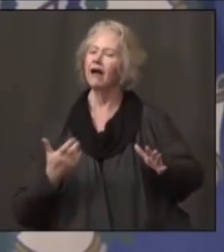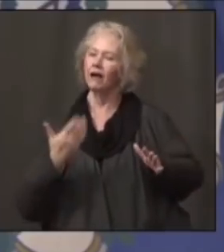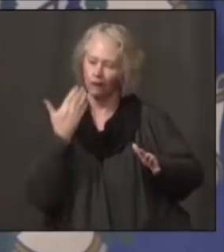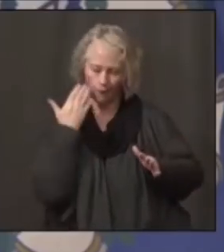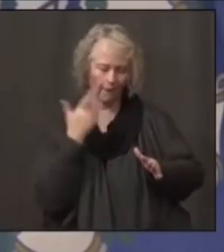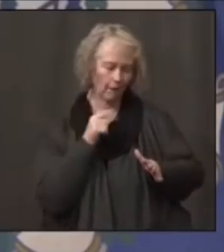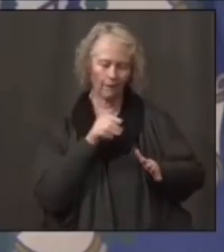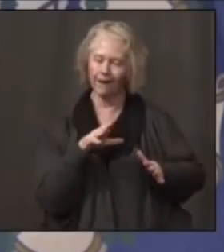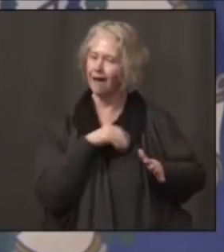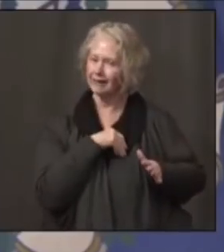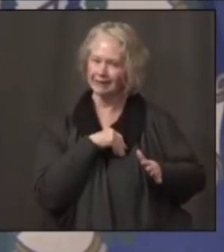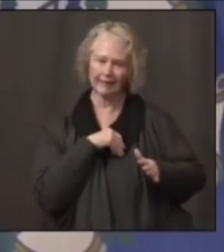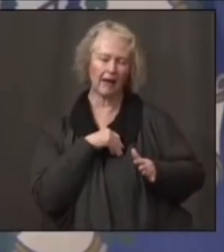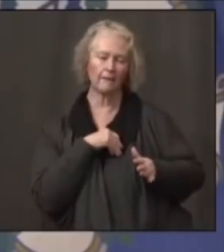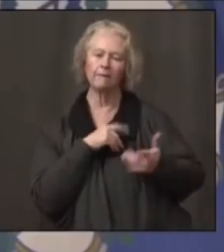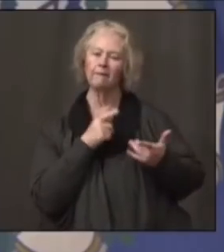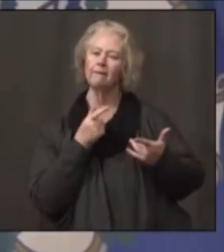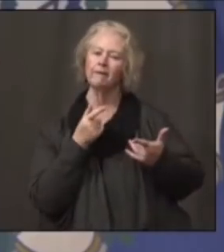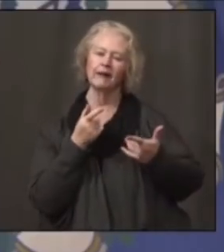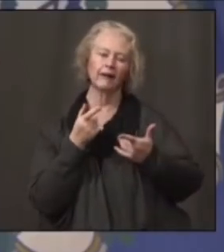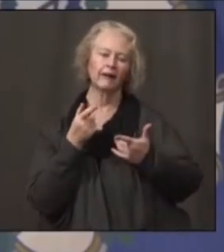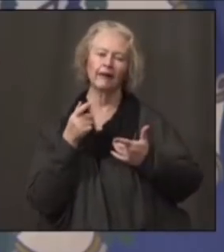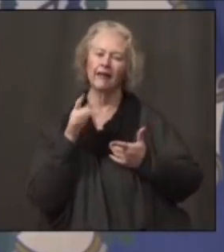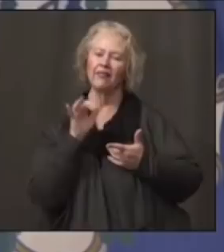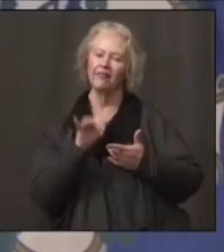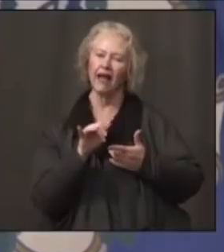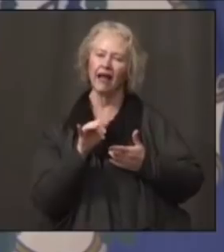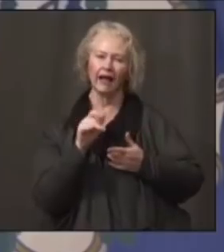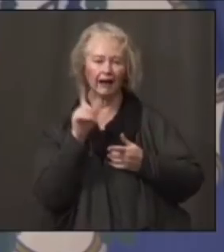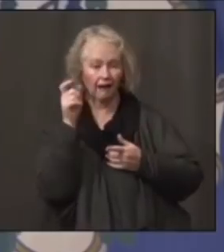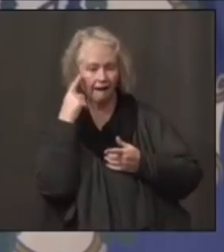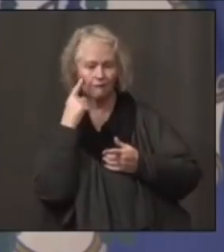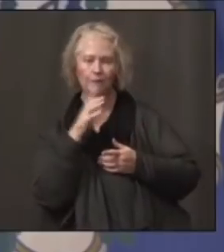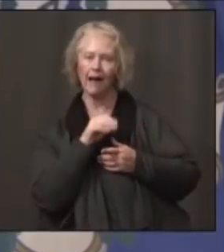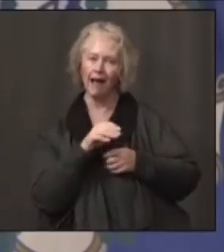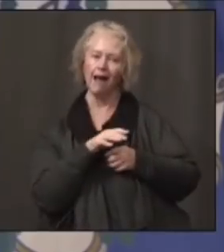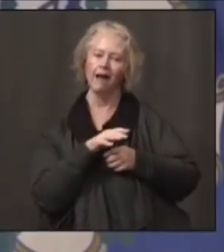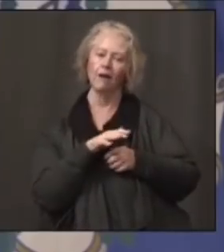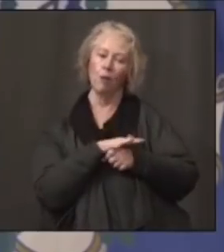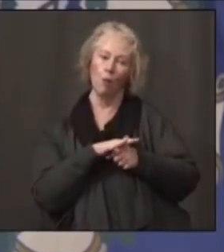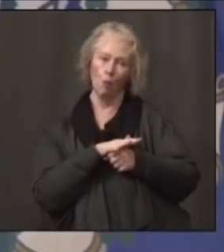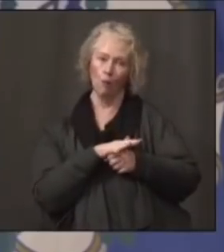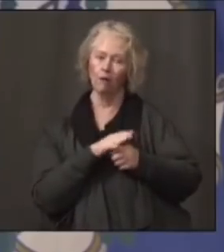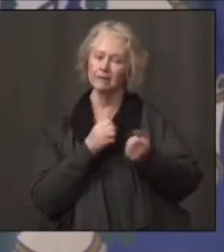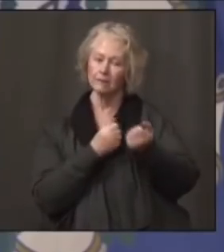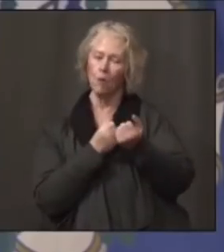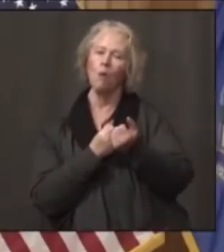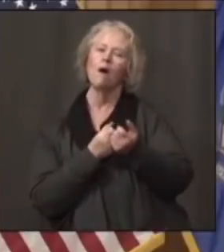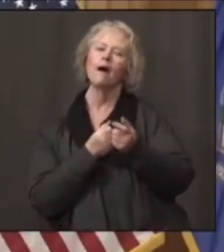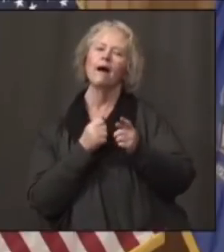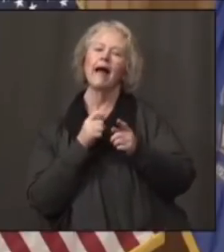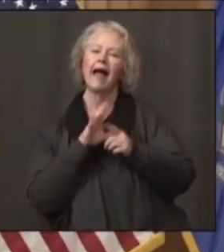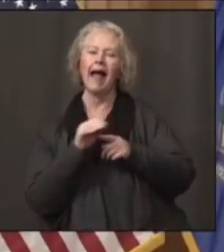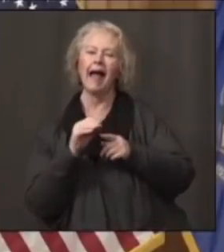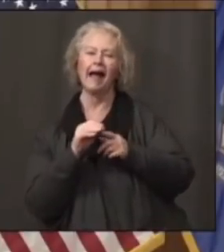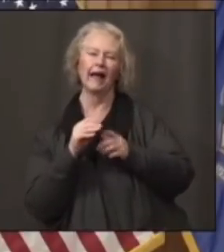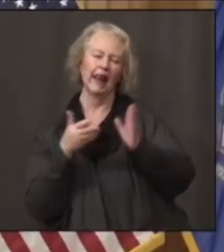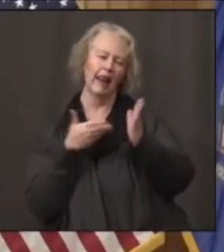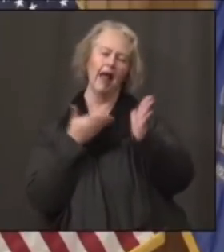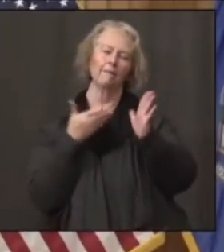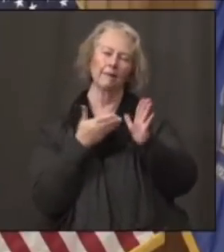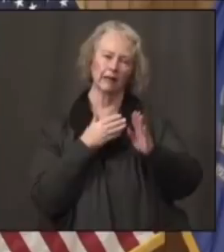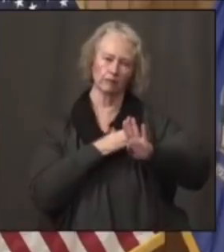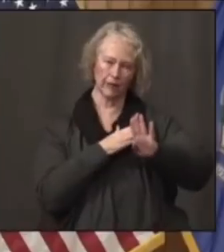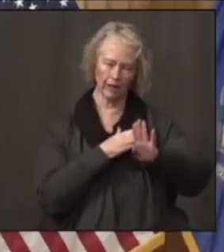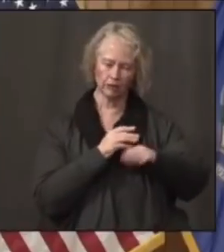going to include a state and local aid. But he said that will be a priority for me as soon as I'm president. How long did this meeting